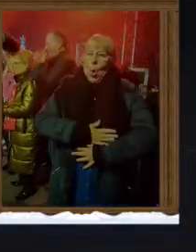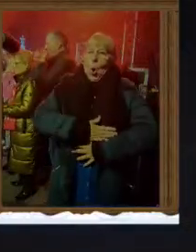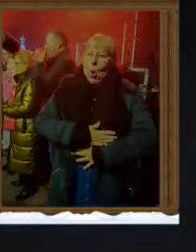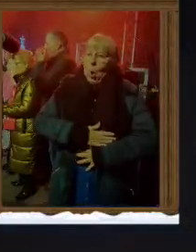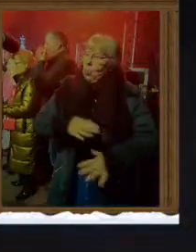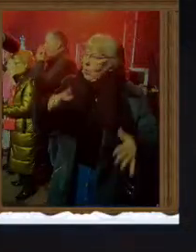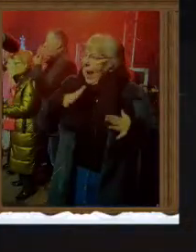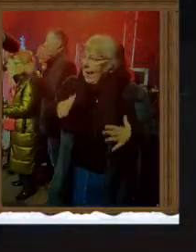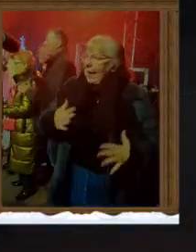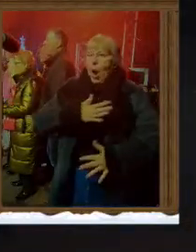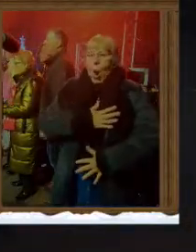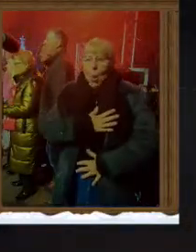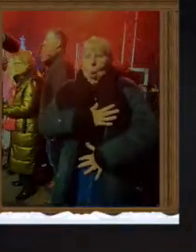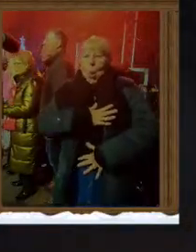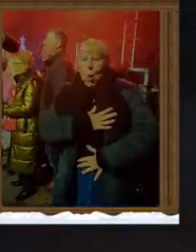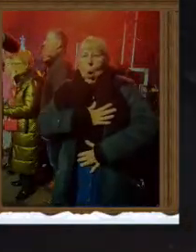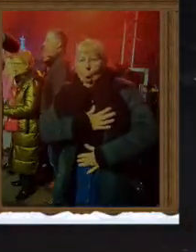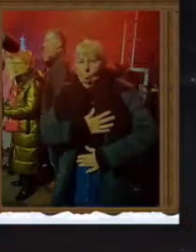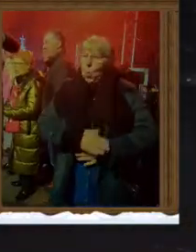ho, ho!